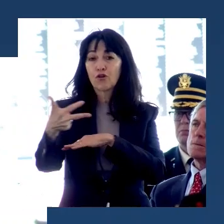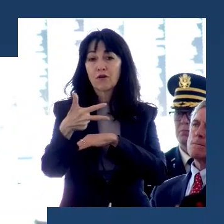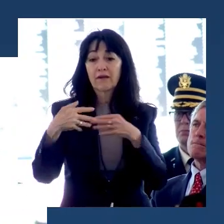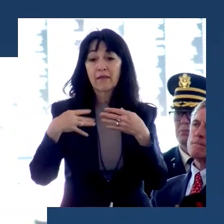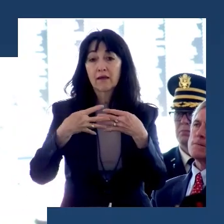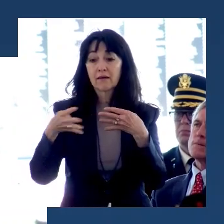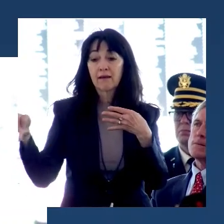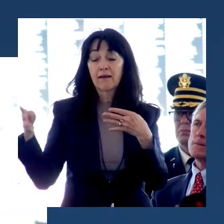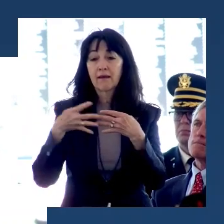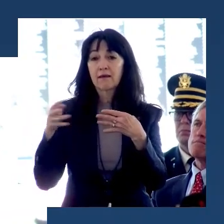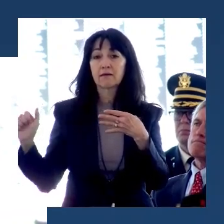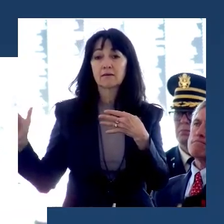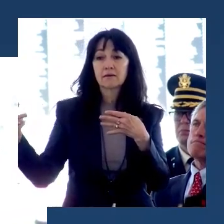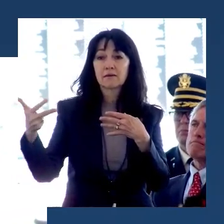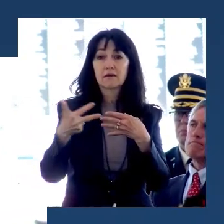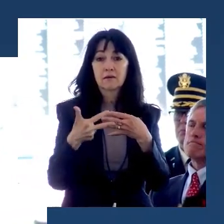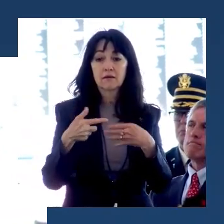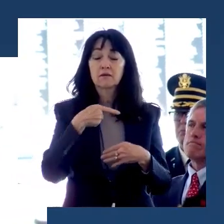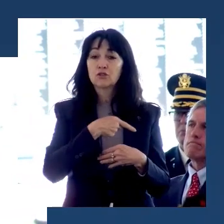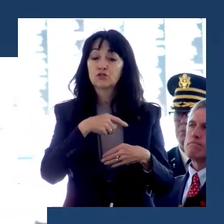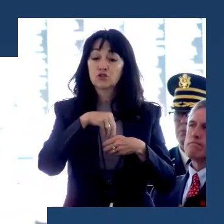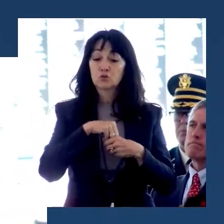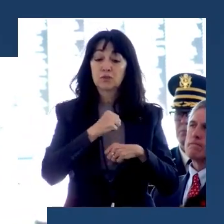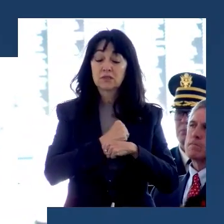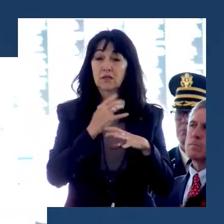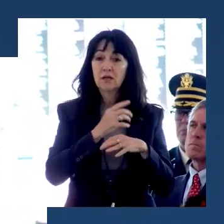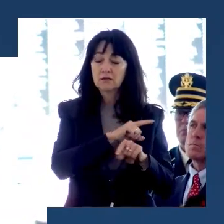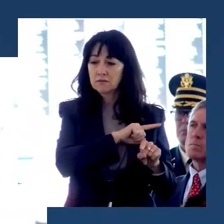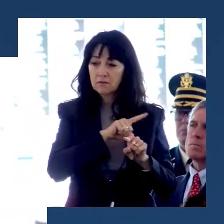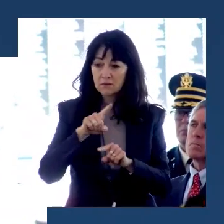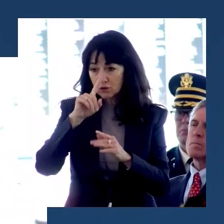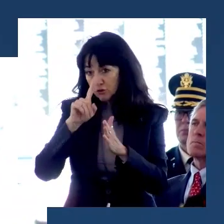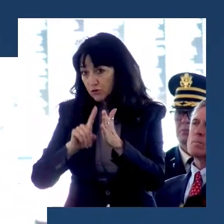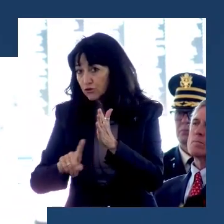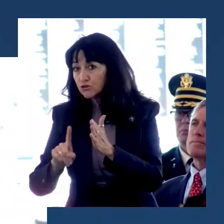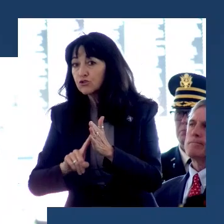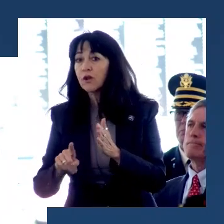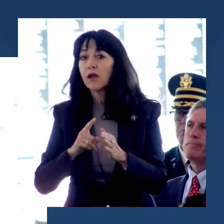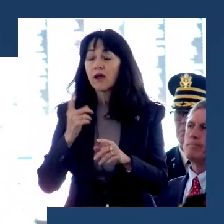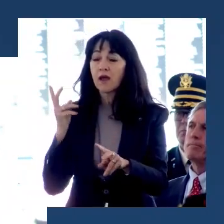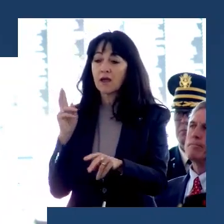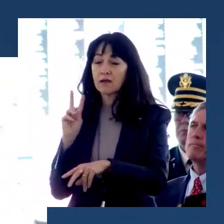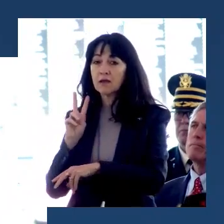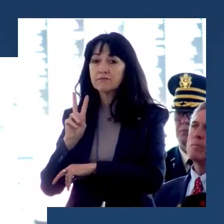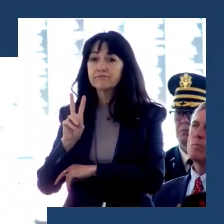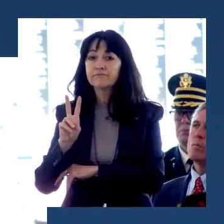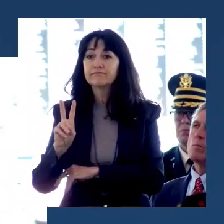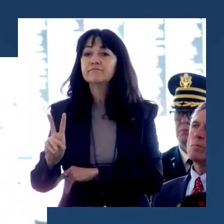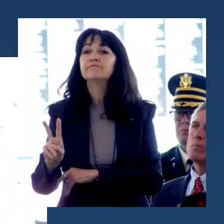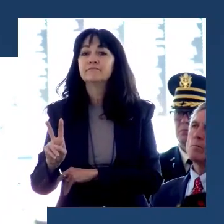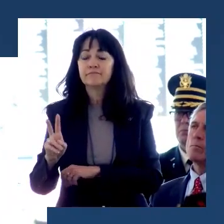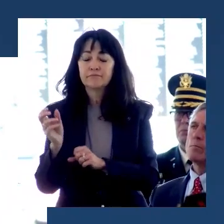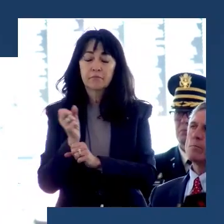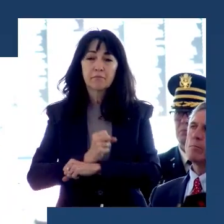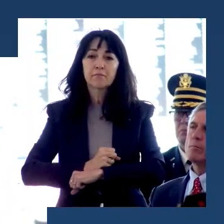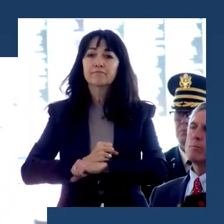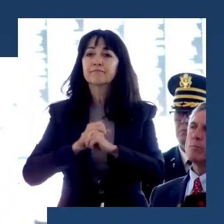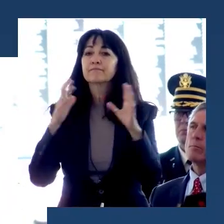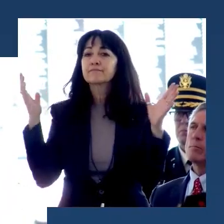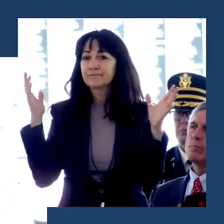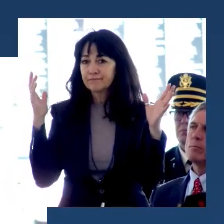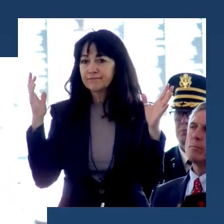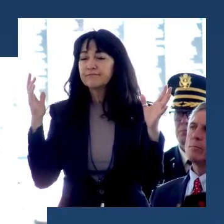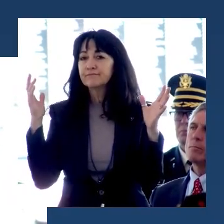and the explosive team of which she was serving with was sent to check it out. And as they approached the vehicle, the bomb was